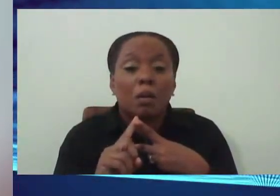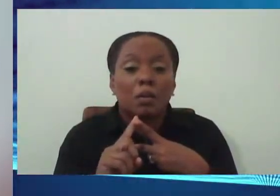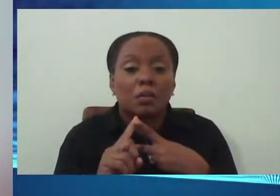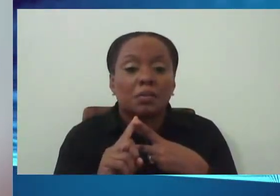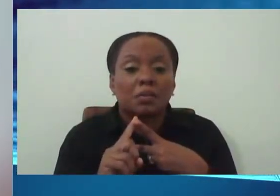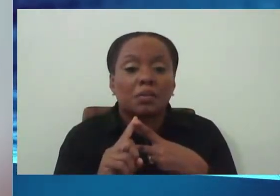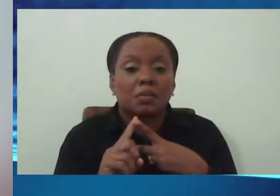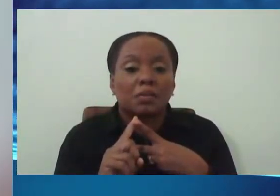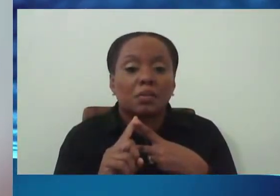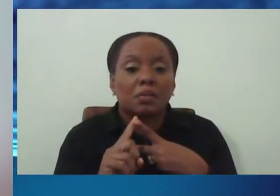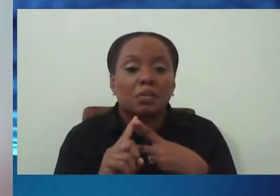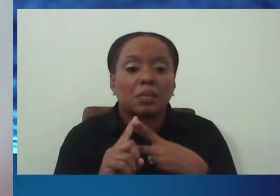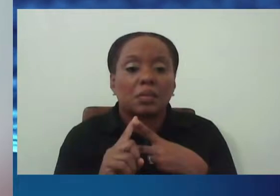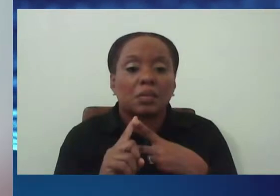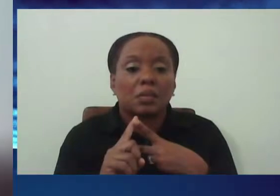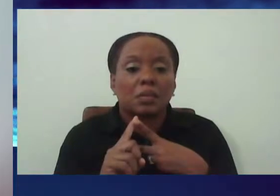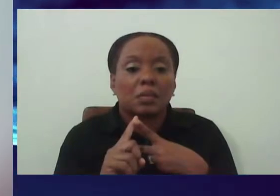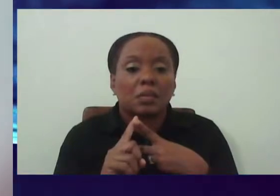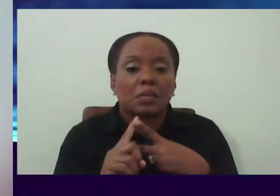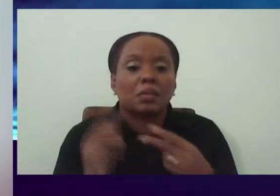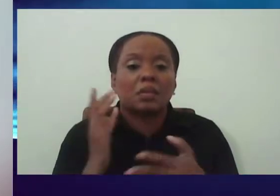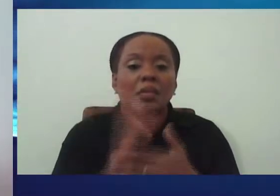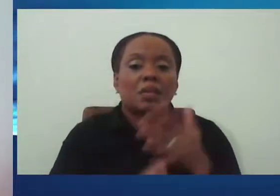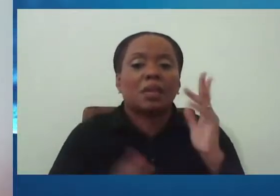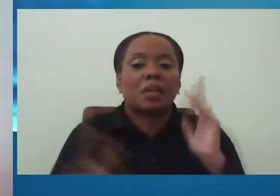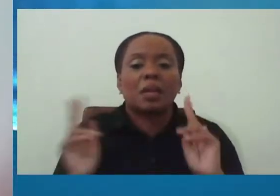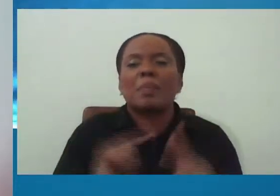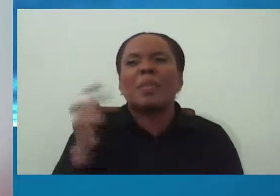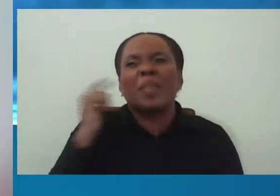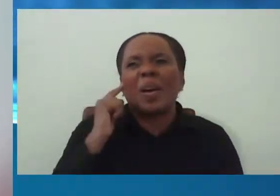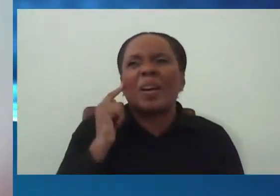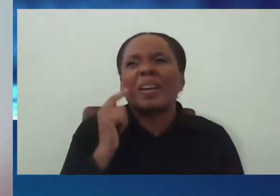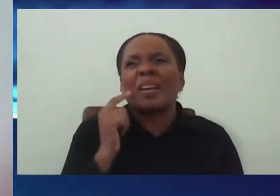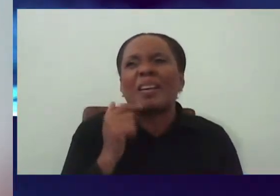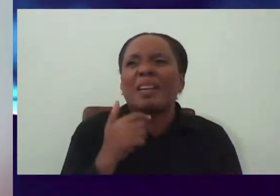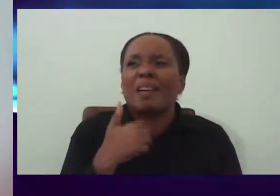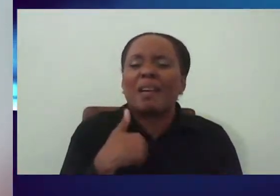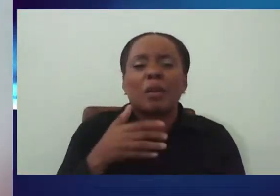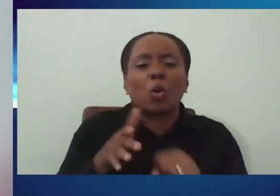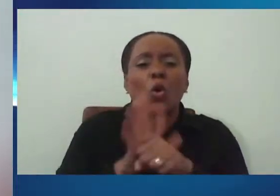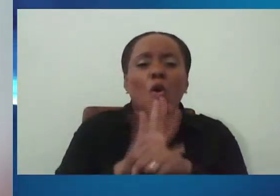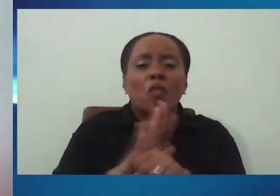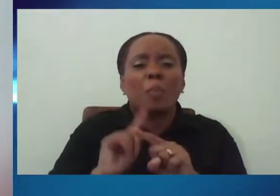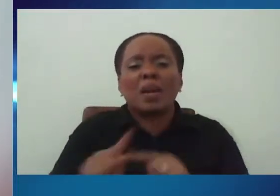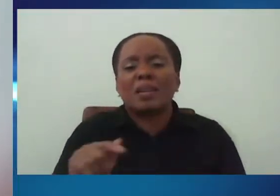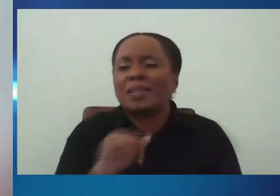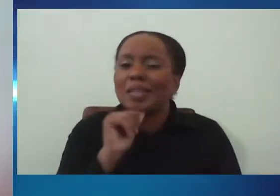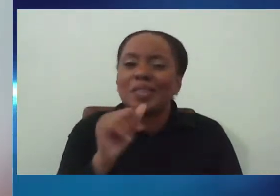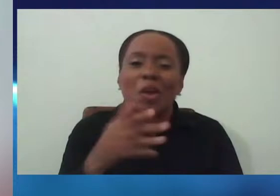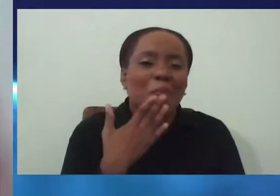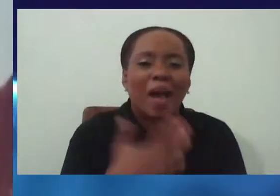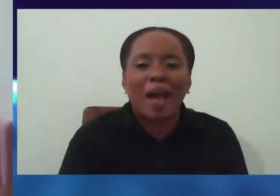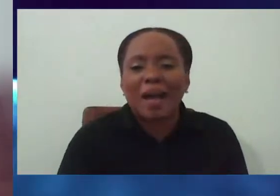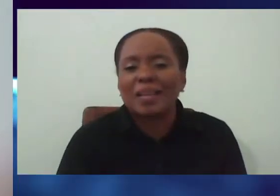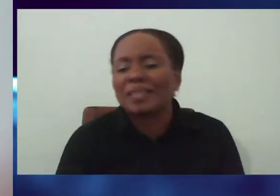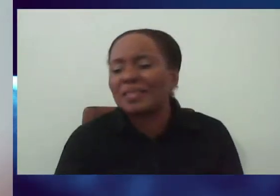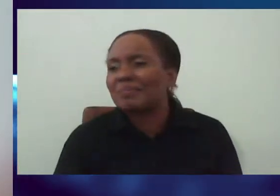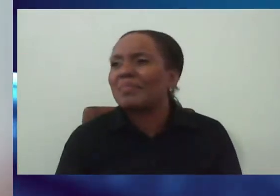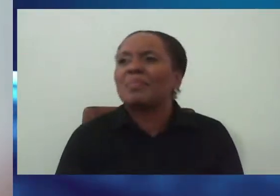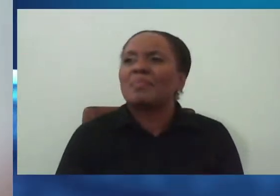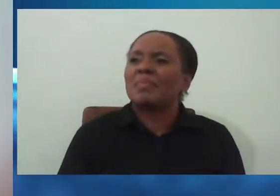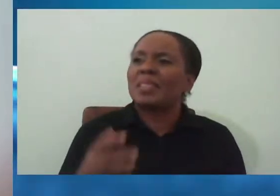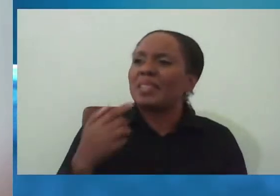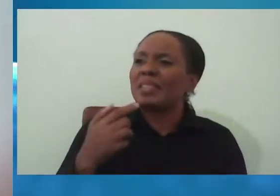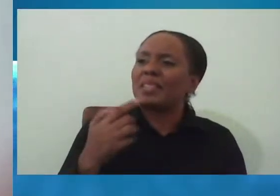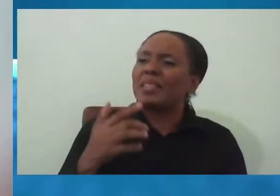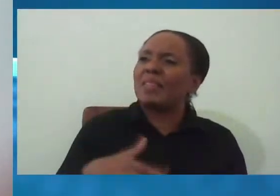who have had what they thought was mild COVID in situations where they felt that they were fine and they didn't